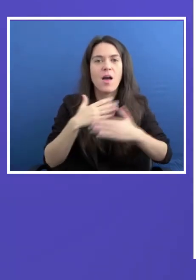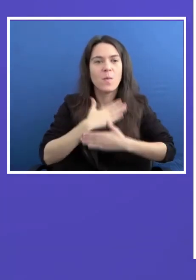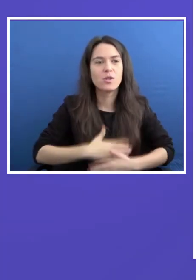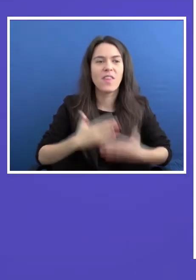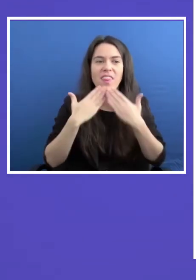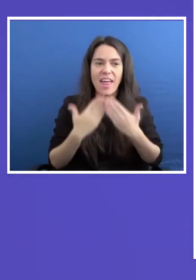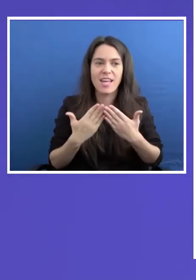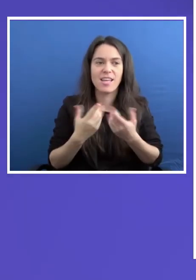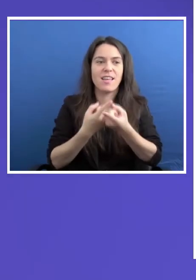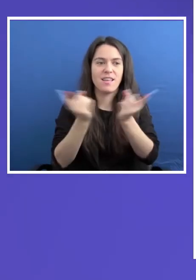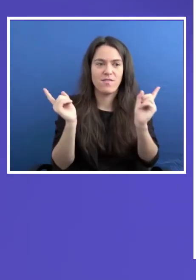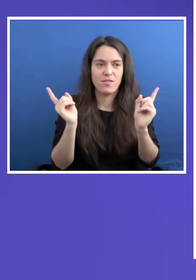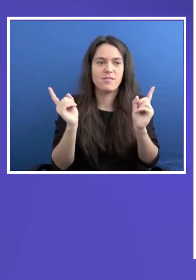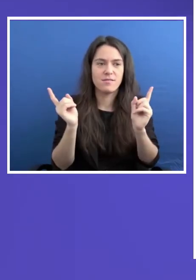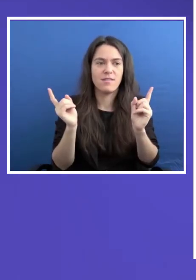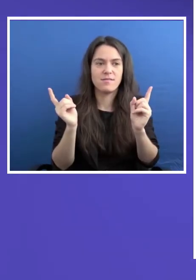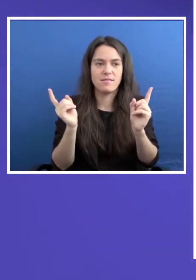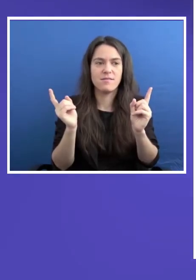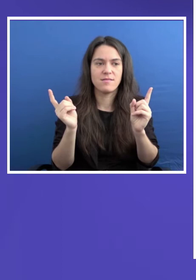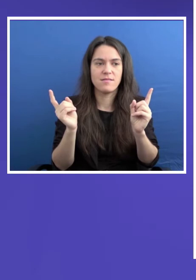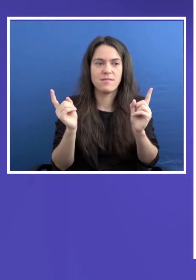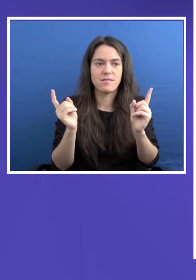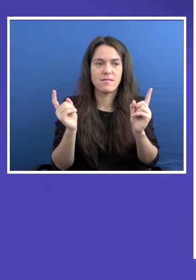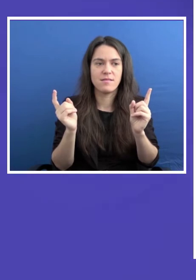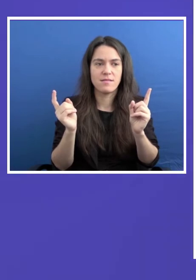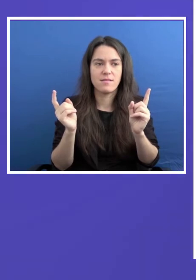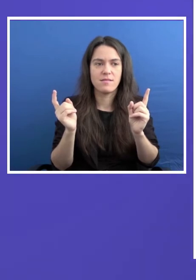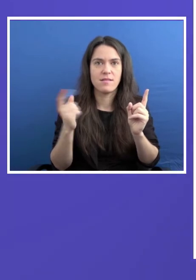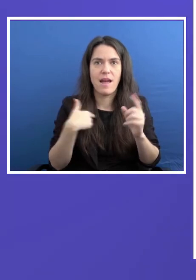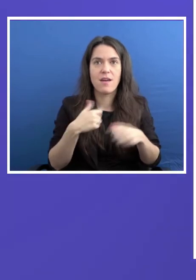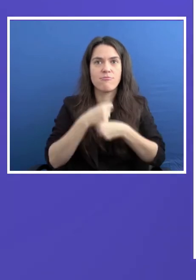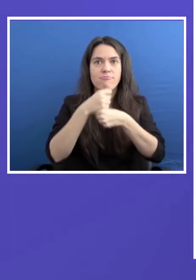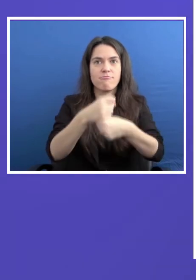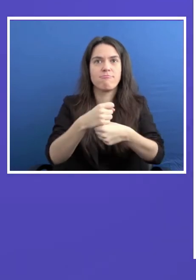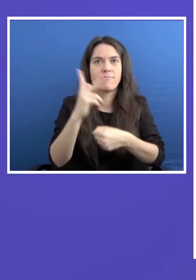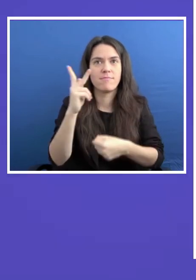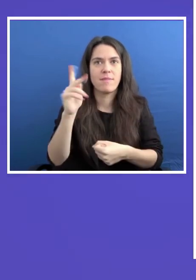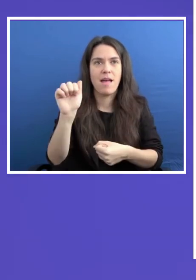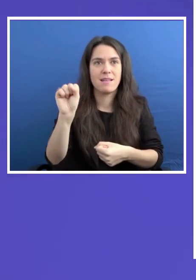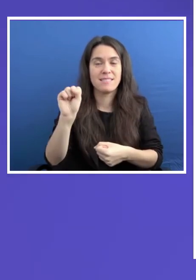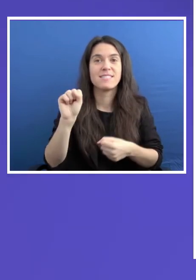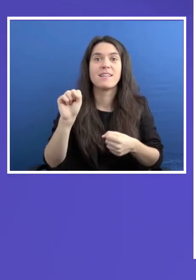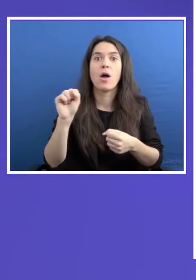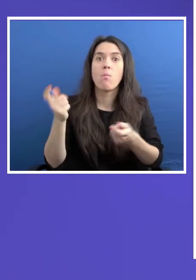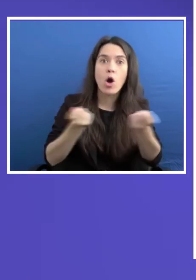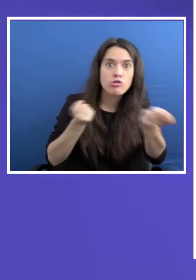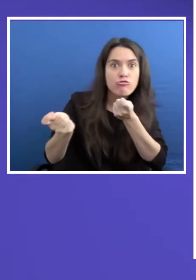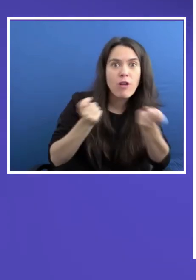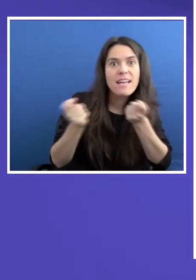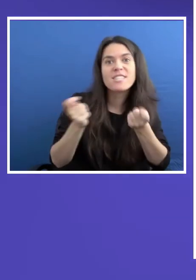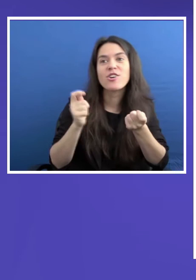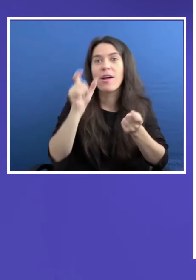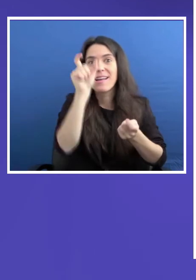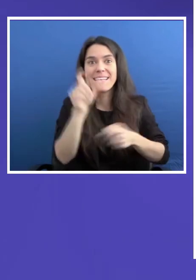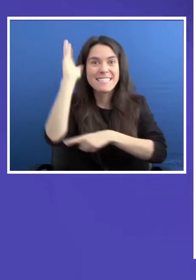all speakers, moderators, and of course the translators, as well as the UfM, for